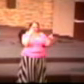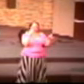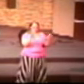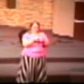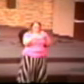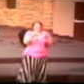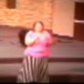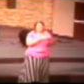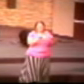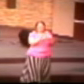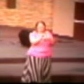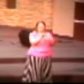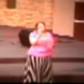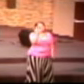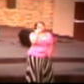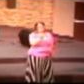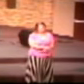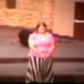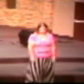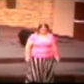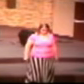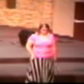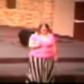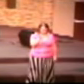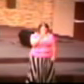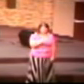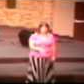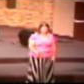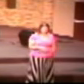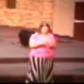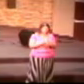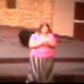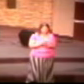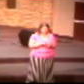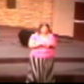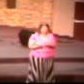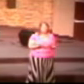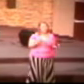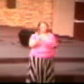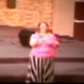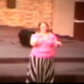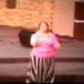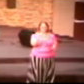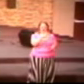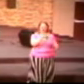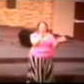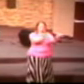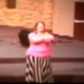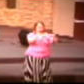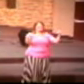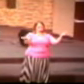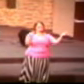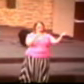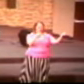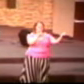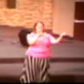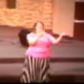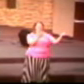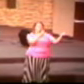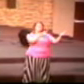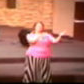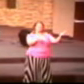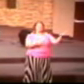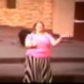style. That's kind of annoying, don't you think? Because when I'll go to a restaurant, I want to hold a menu and order exactly what I want.